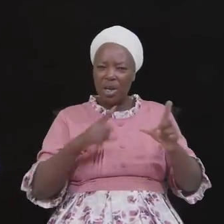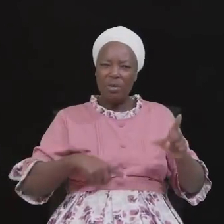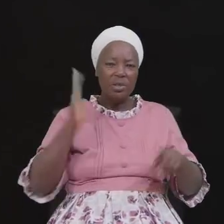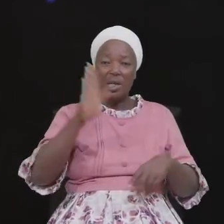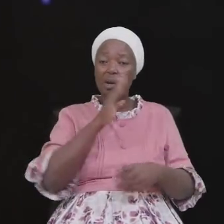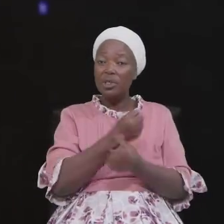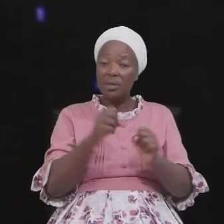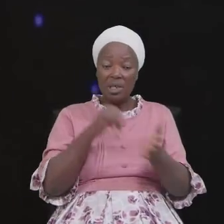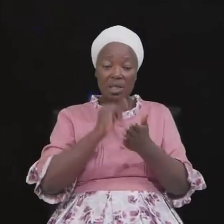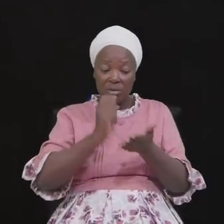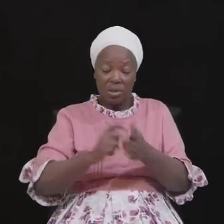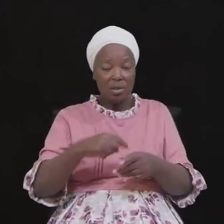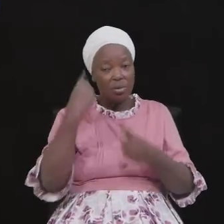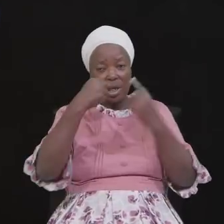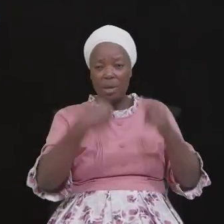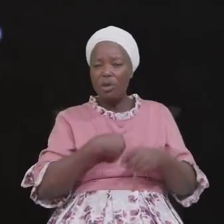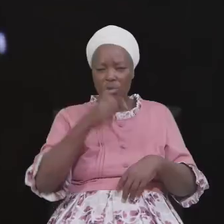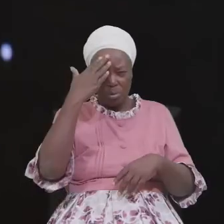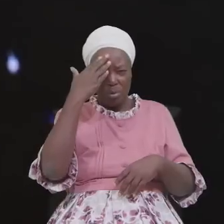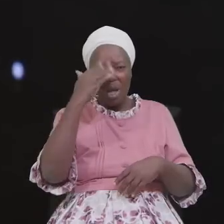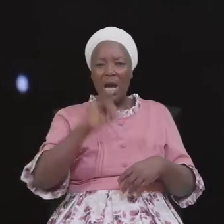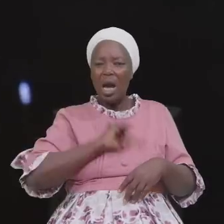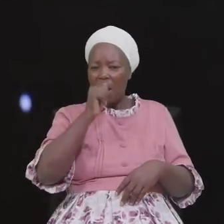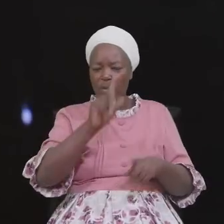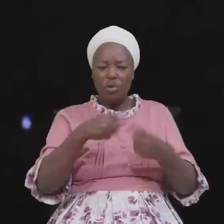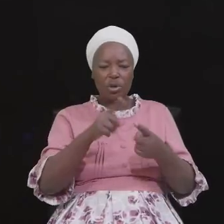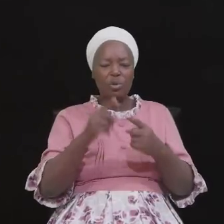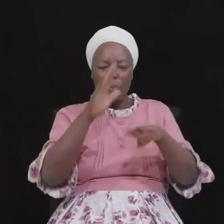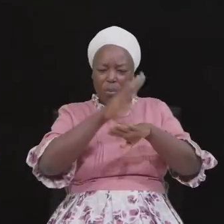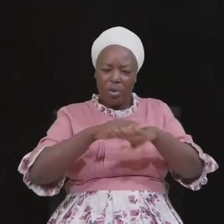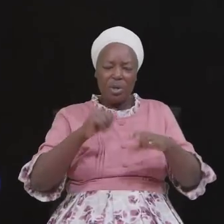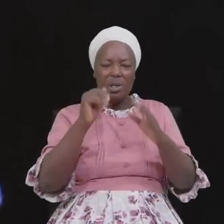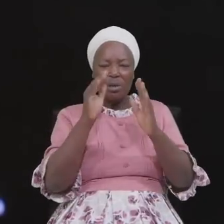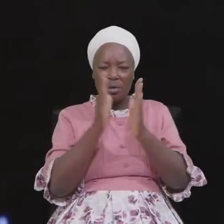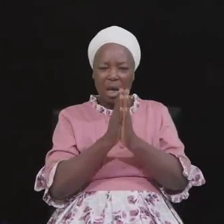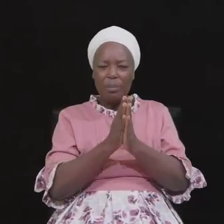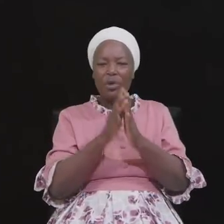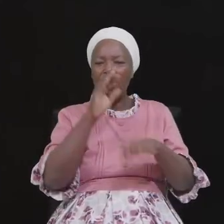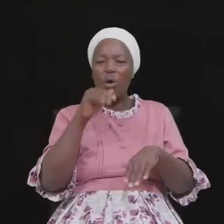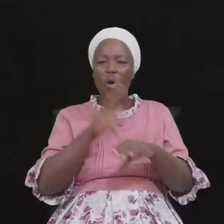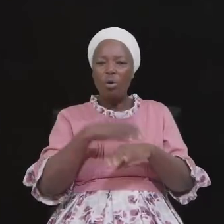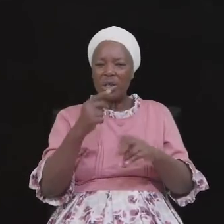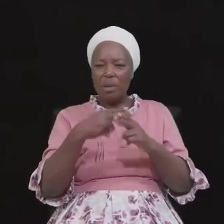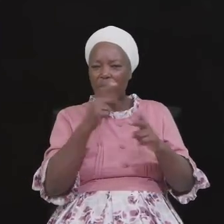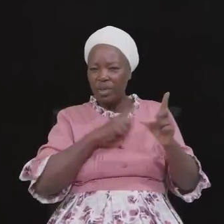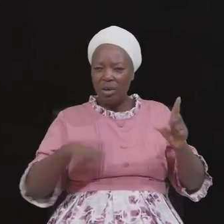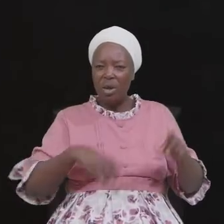written concerning me, you know. And I'm going to call on the name of the Lord, and I'm going to